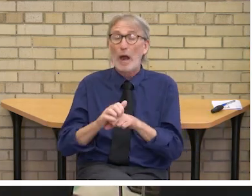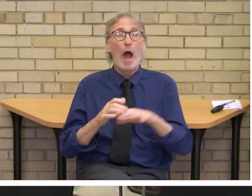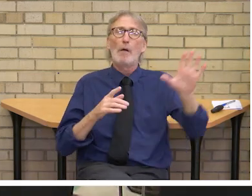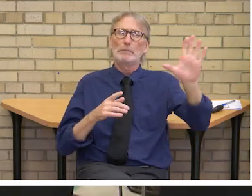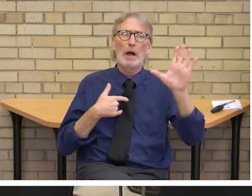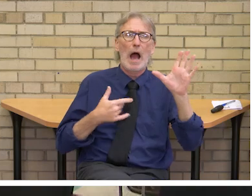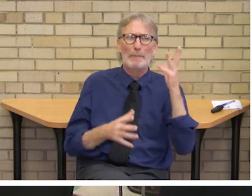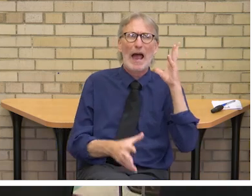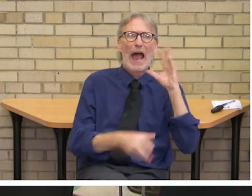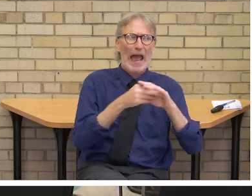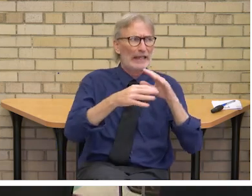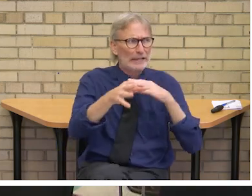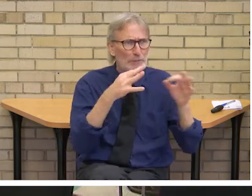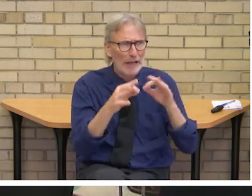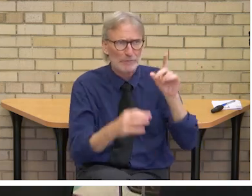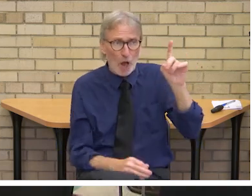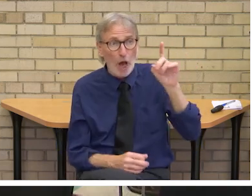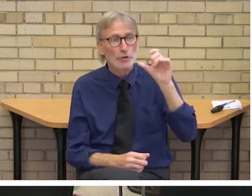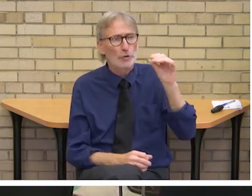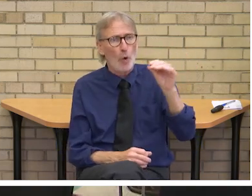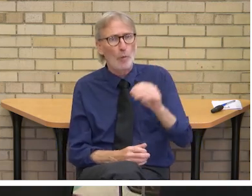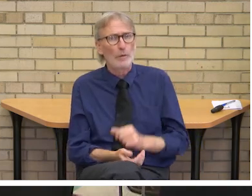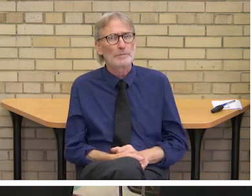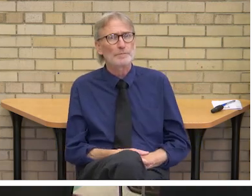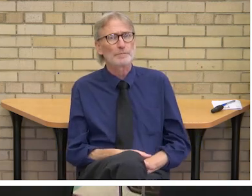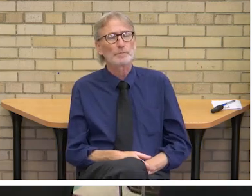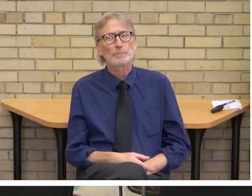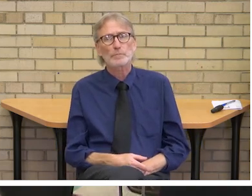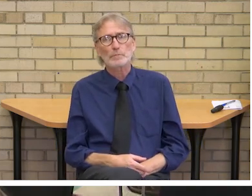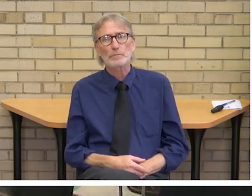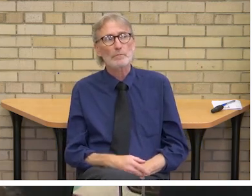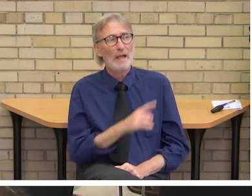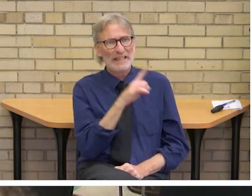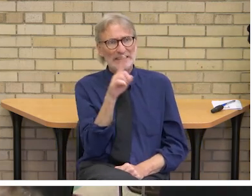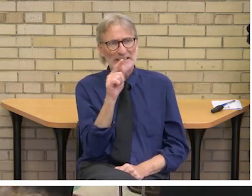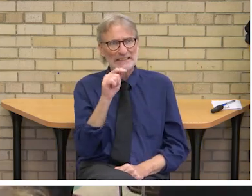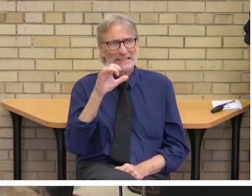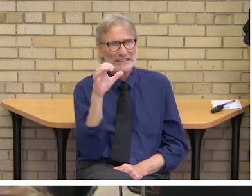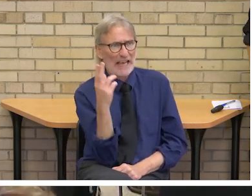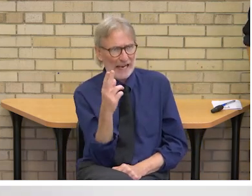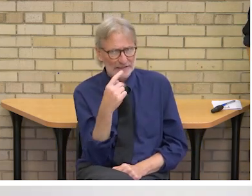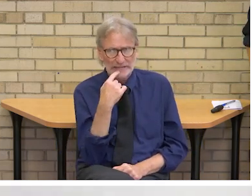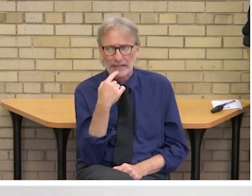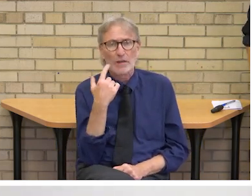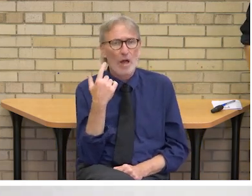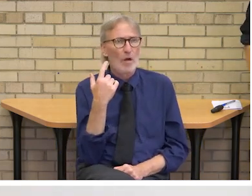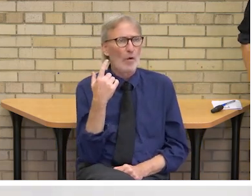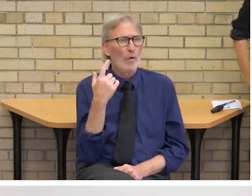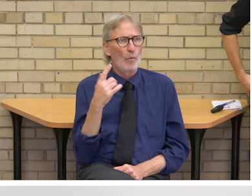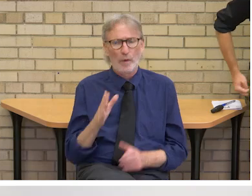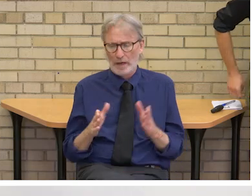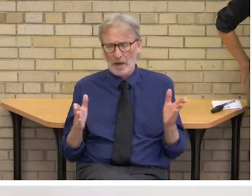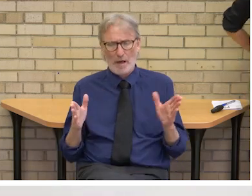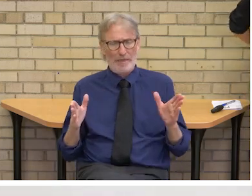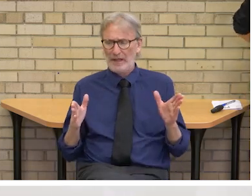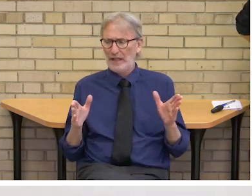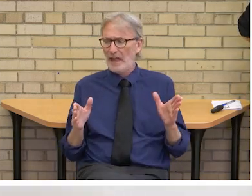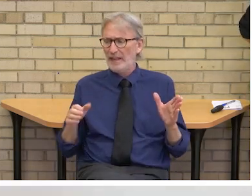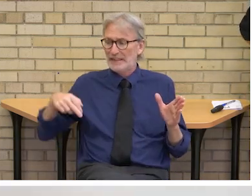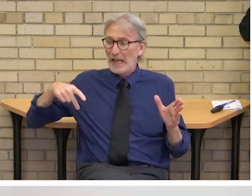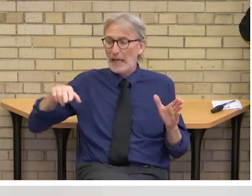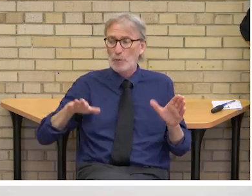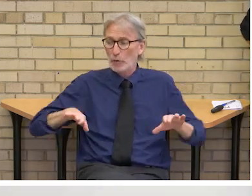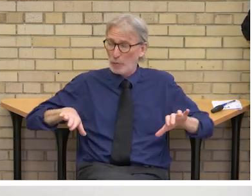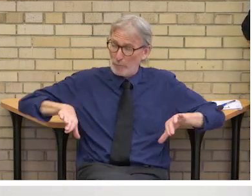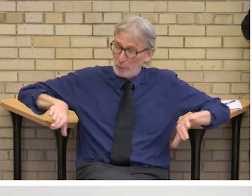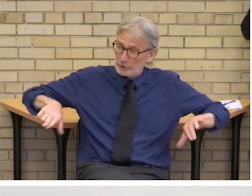I can add just a bit. So, as Zach was saying, that we pushed the sidewalks out a little bit. We mentioned earlier